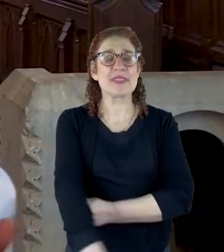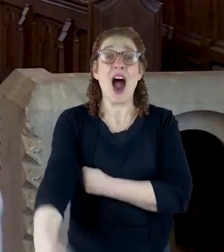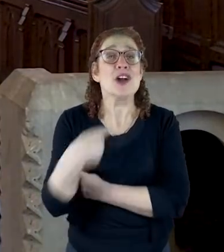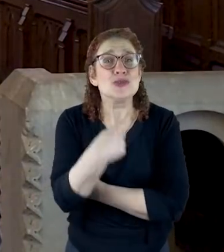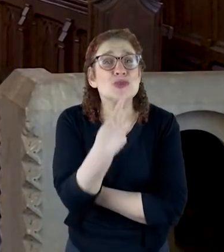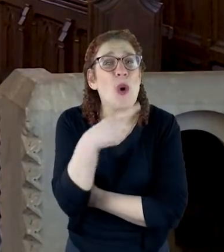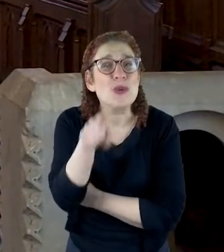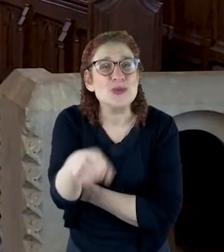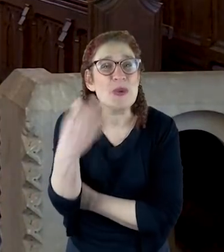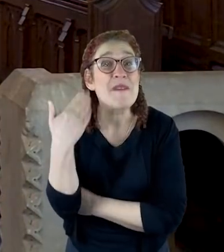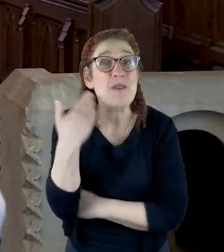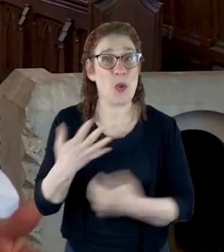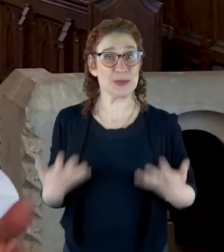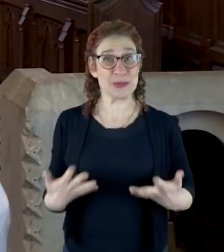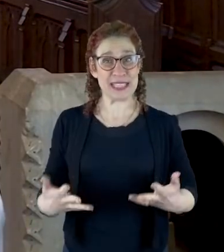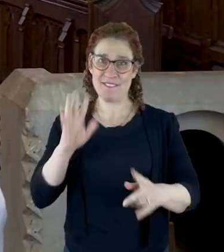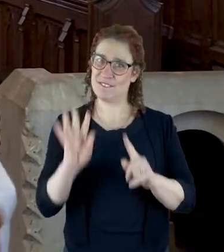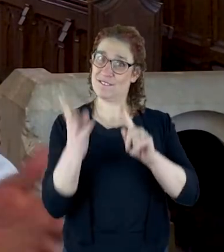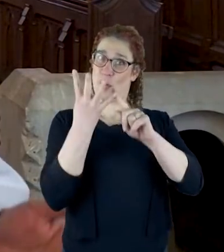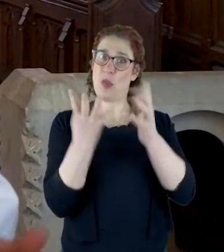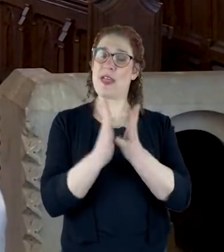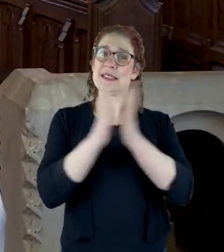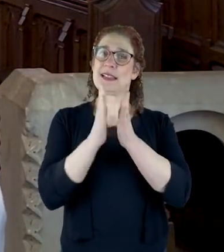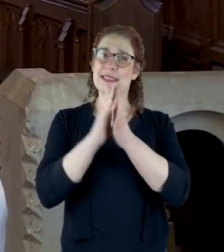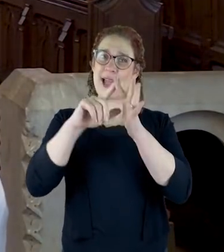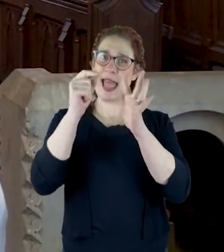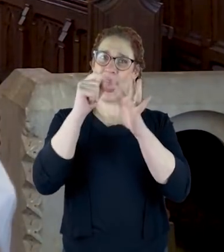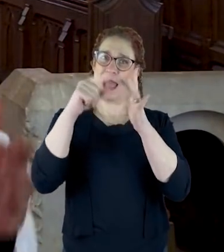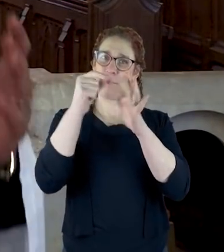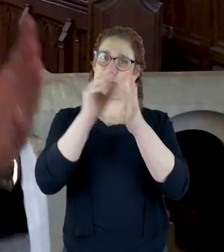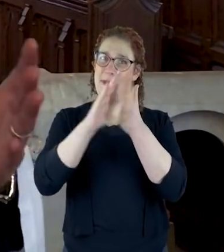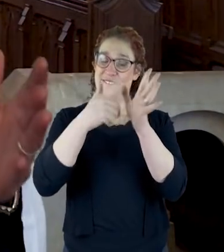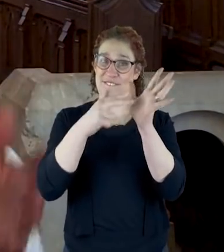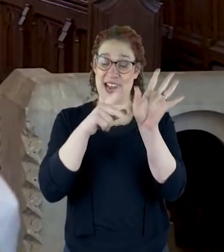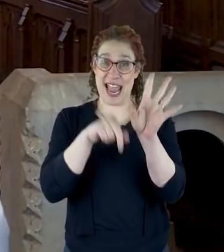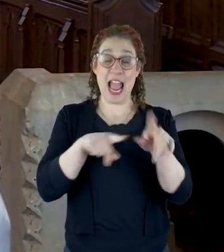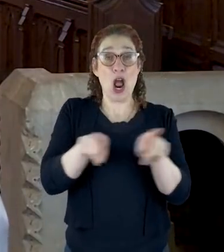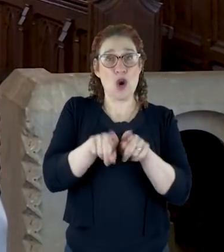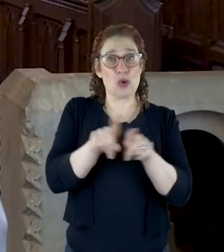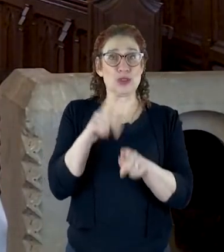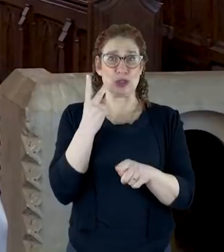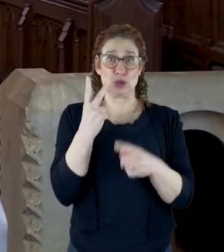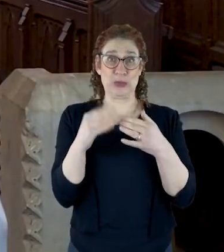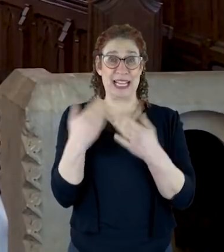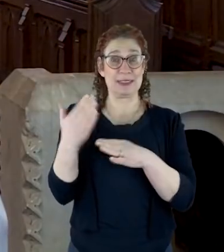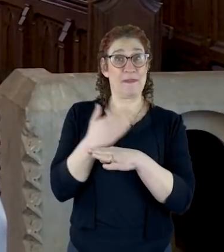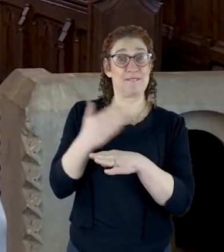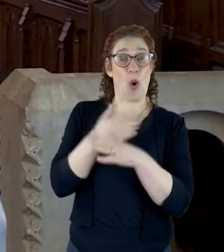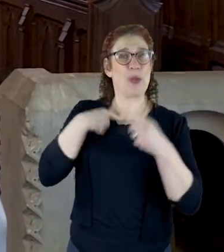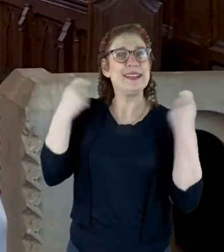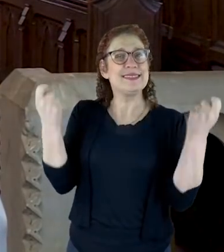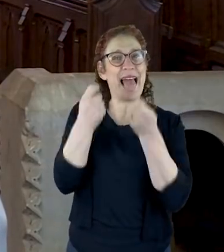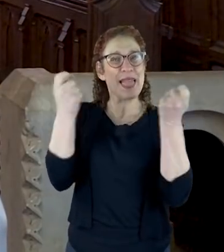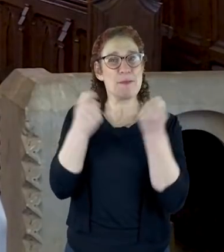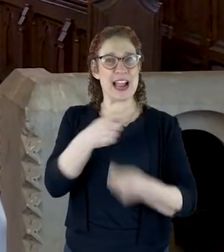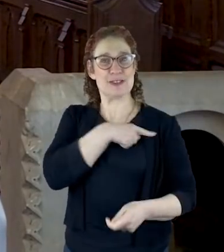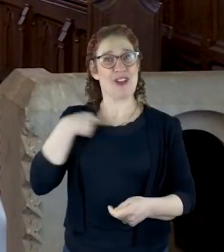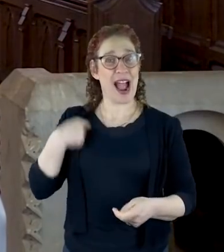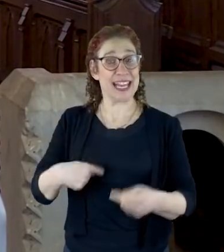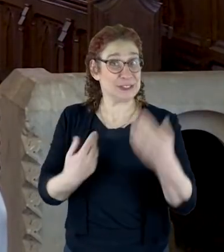As I said earlier on, today is the fourth Sunday of Epiphany, and also just 2 days before we celebrate Chinese New